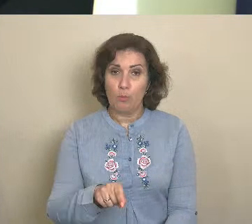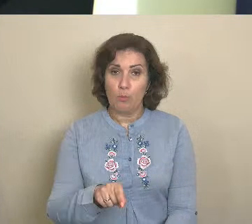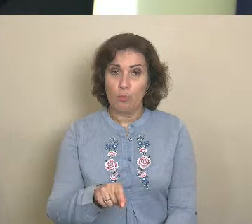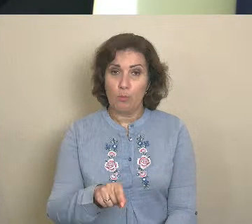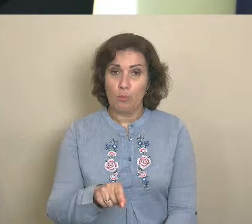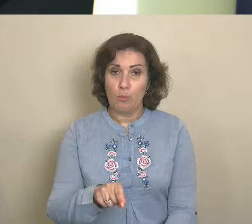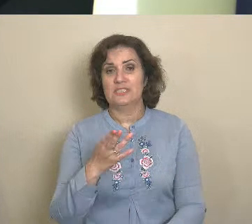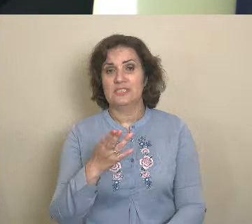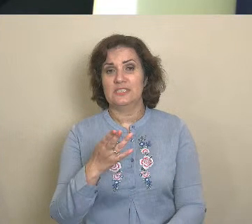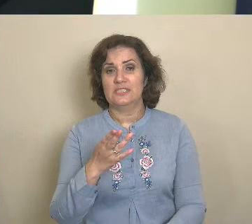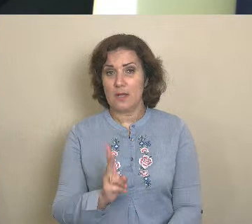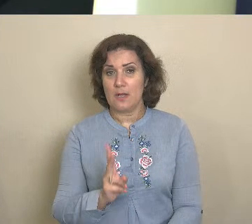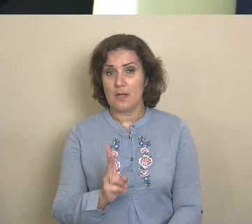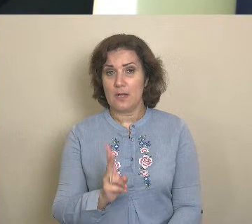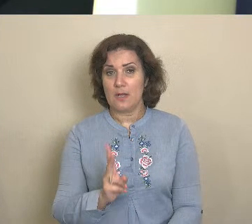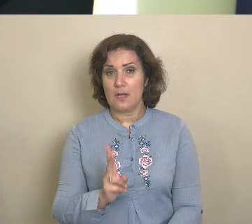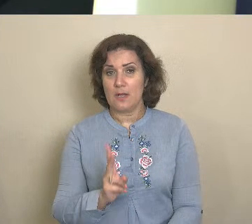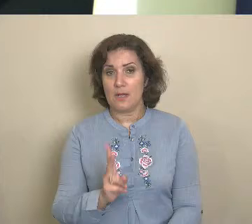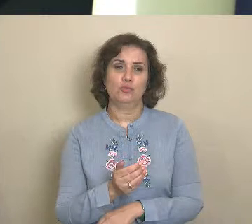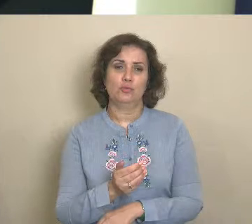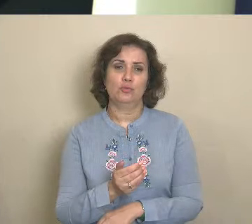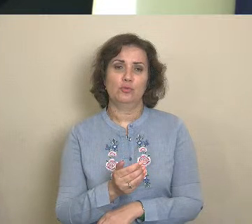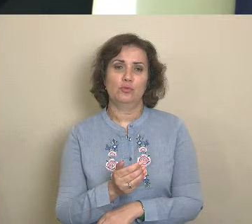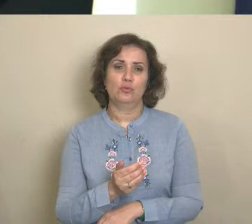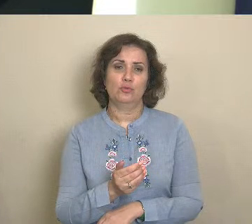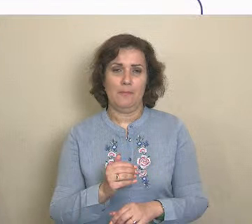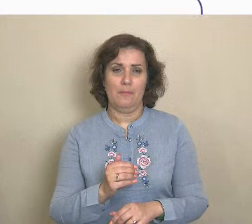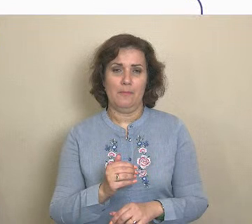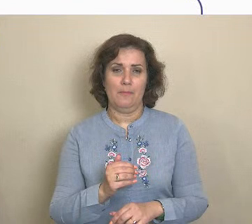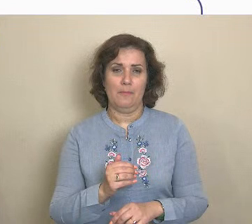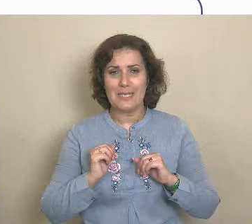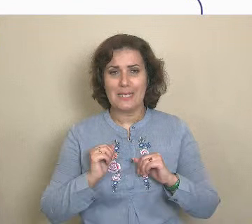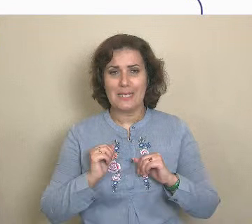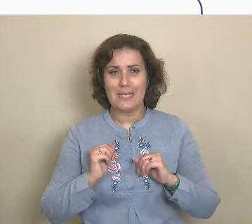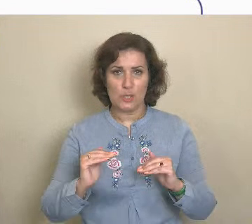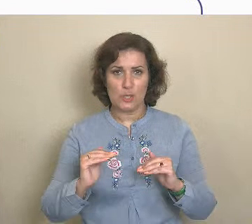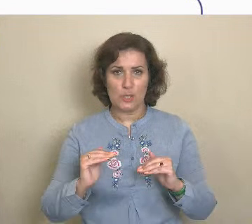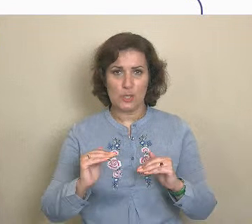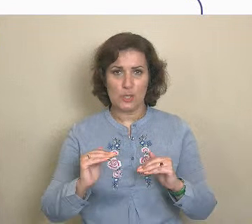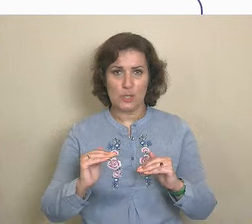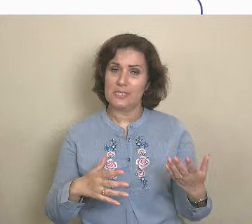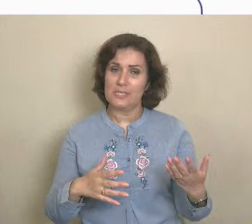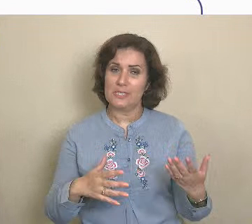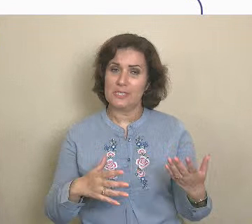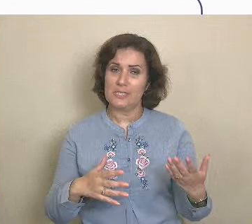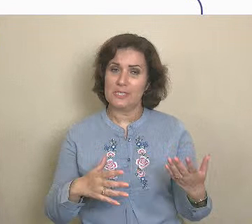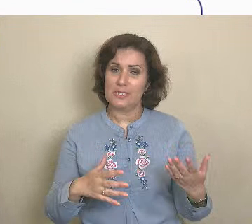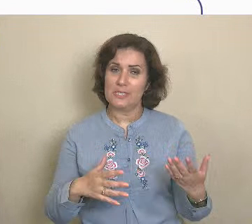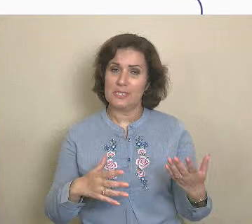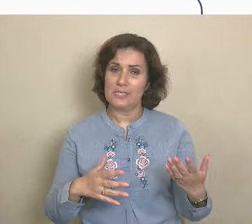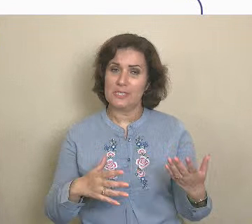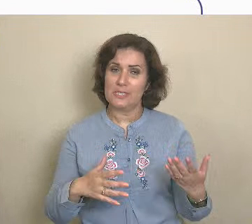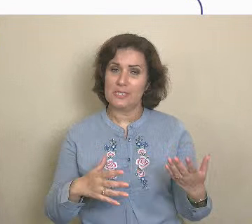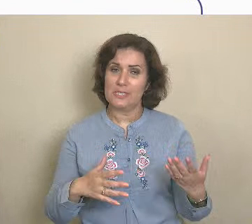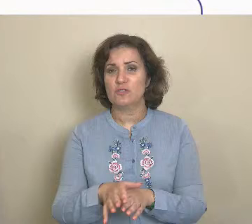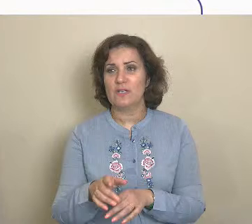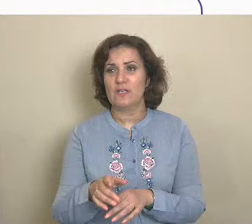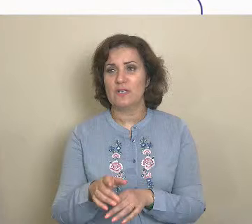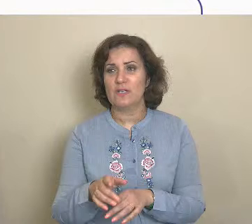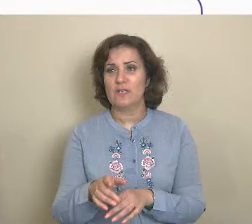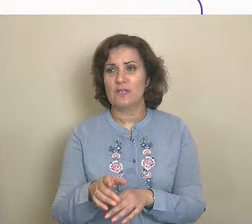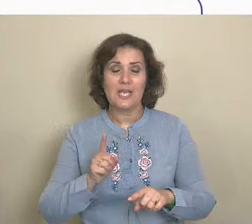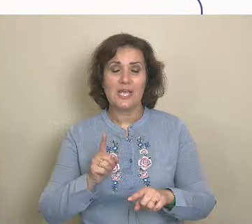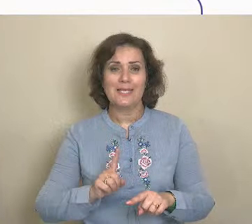And the CEC actually is trying to balance. On the one hand, we have to give